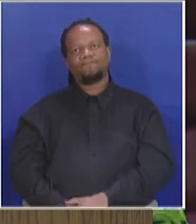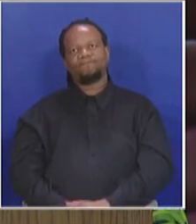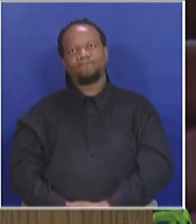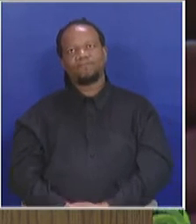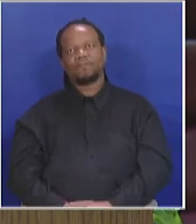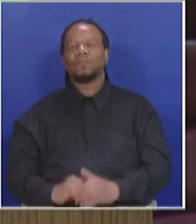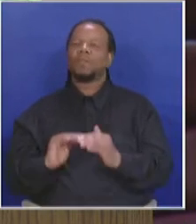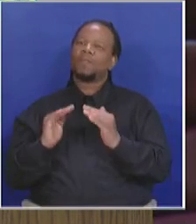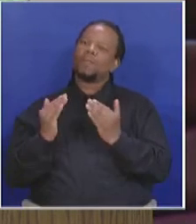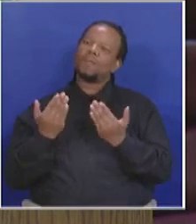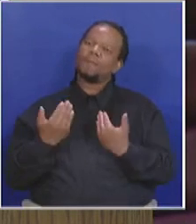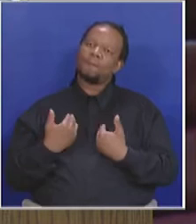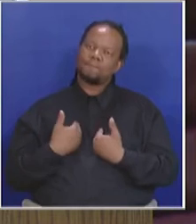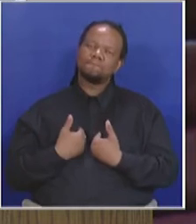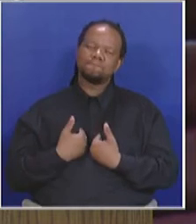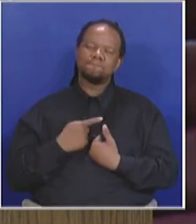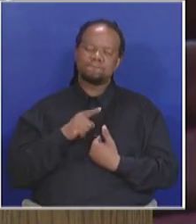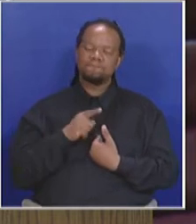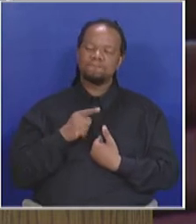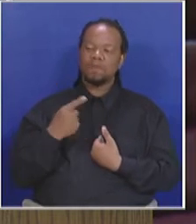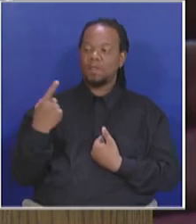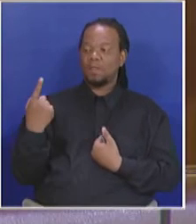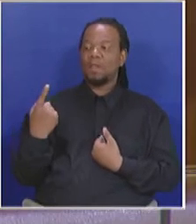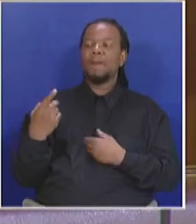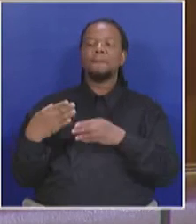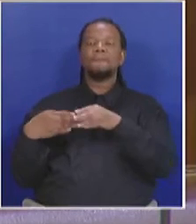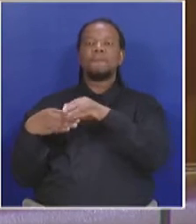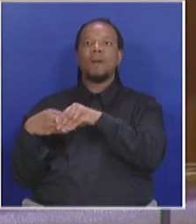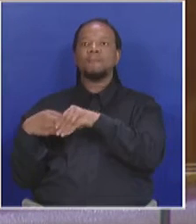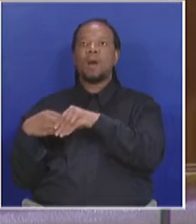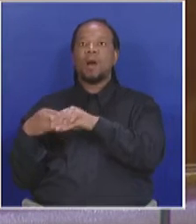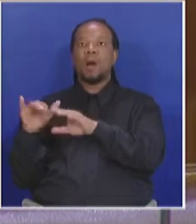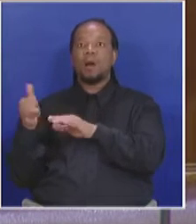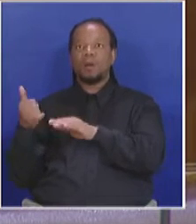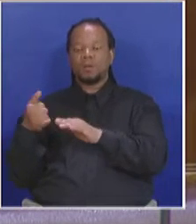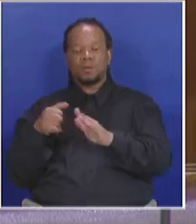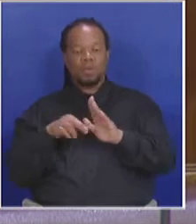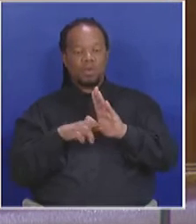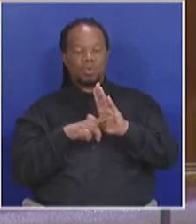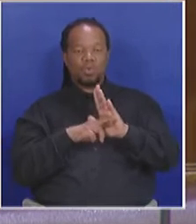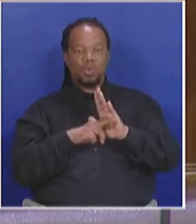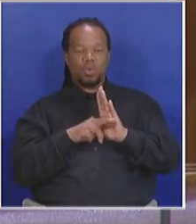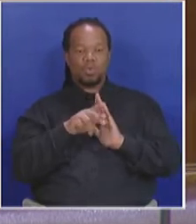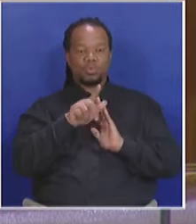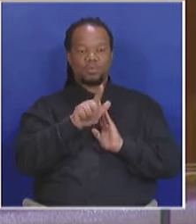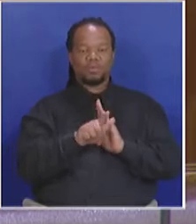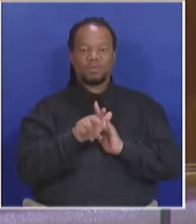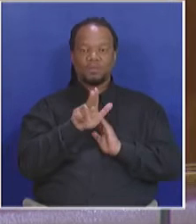I do not also think that the honorable member has read Rule 78.3,